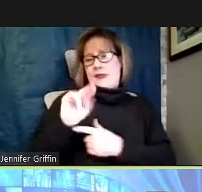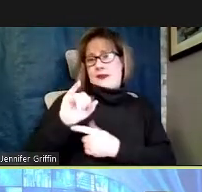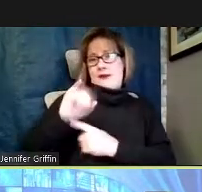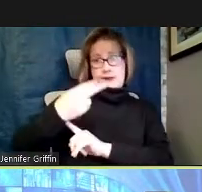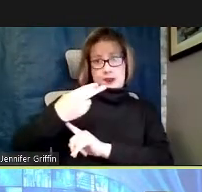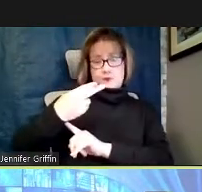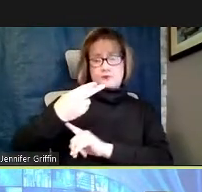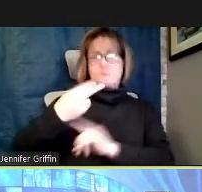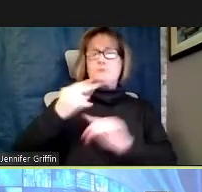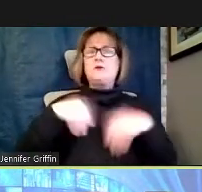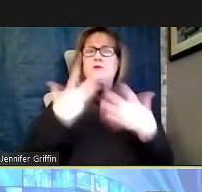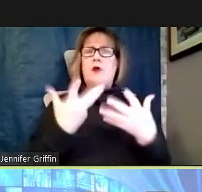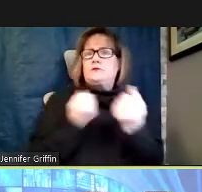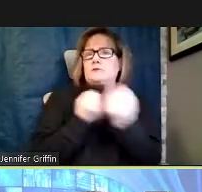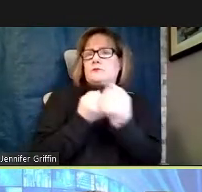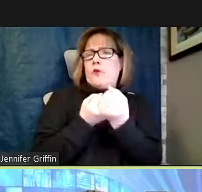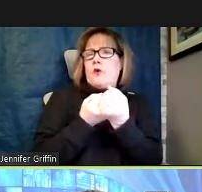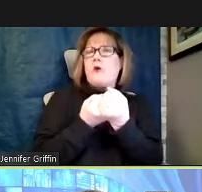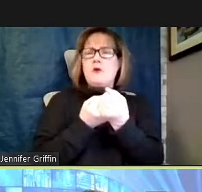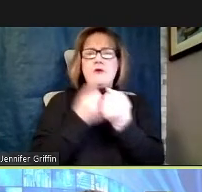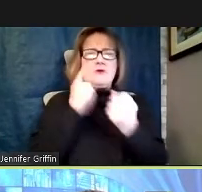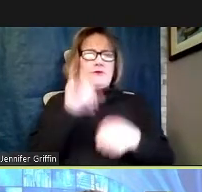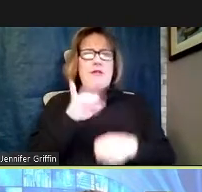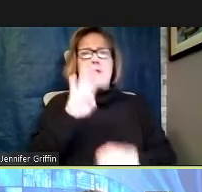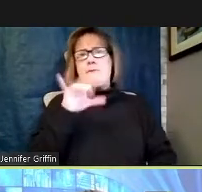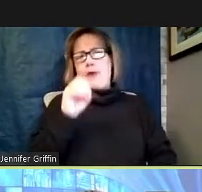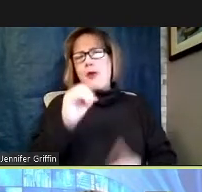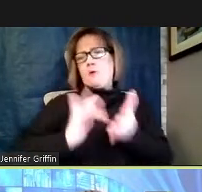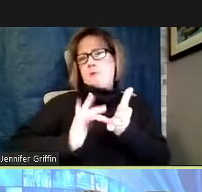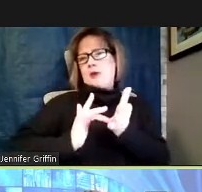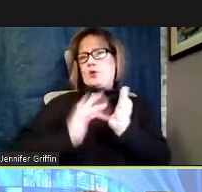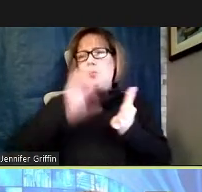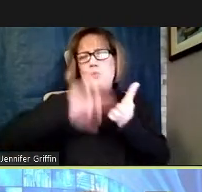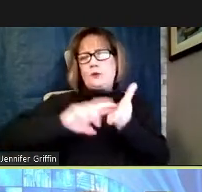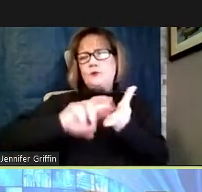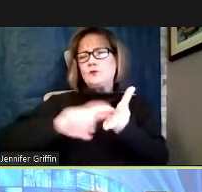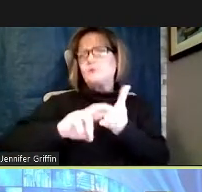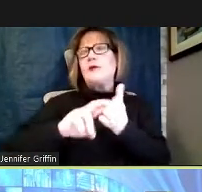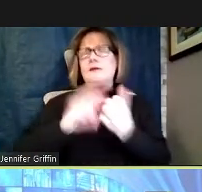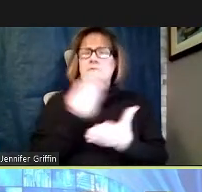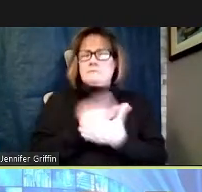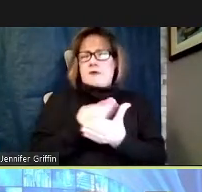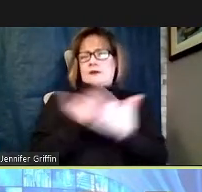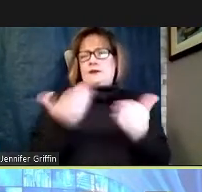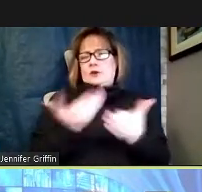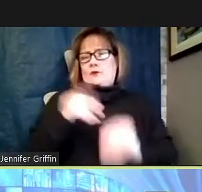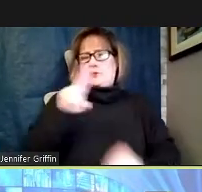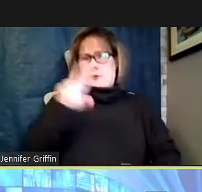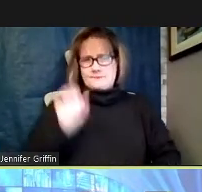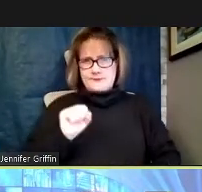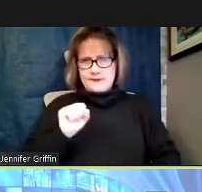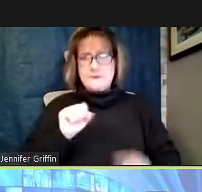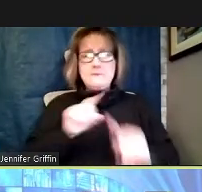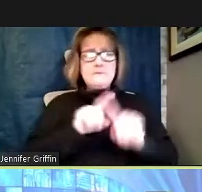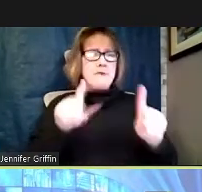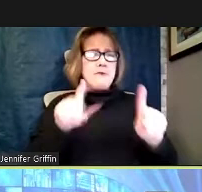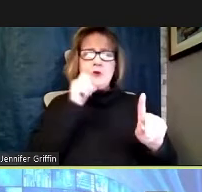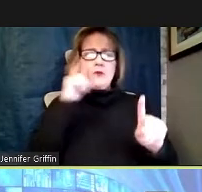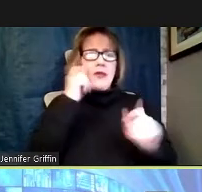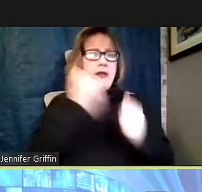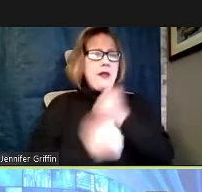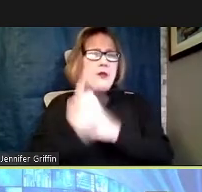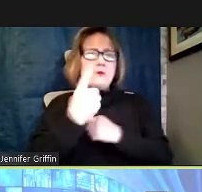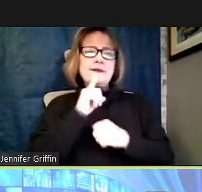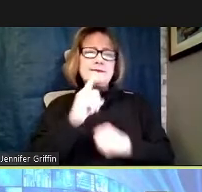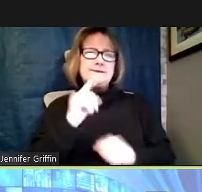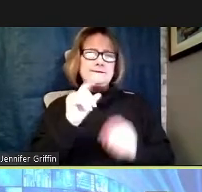NIH provides support for much of the biomedical research that's funded in the United States. But I don't think everyone is as